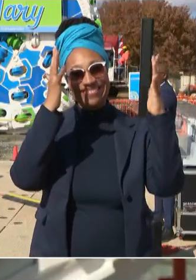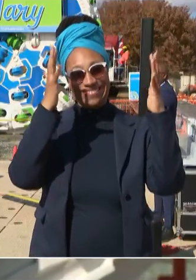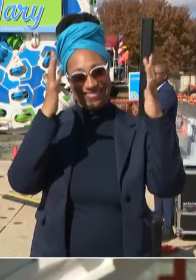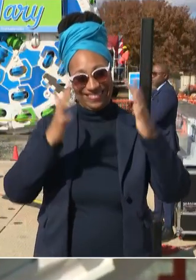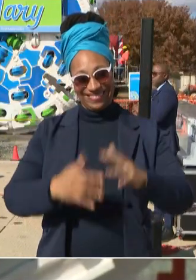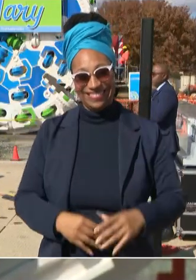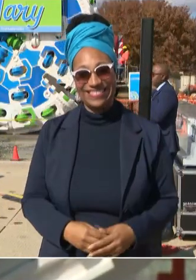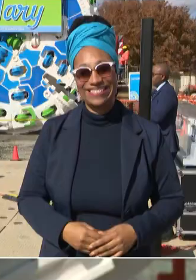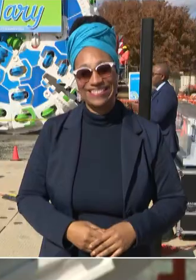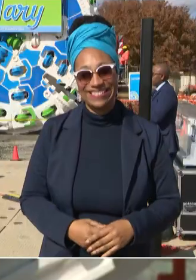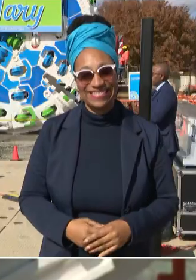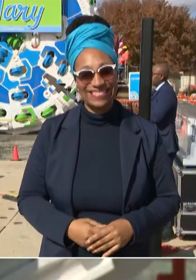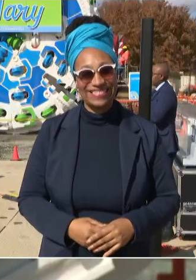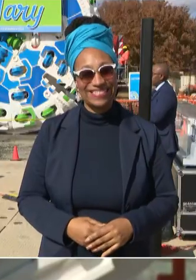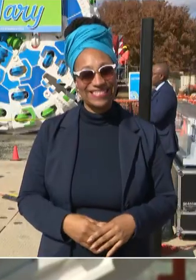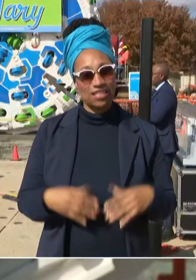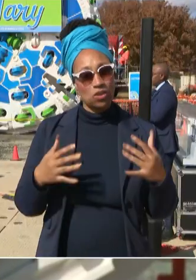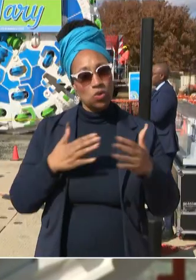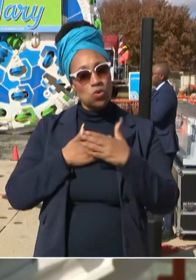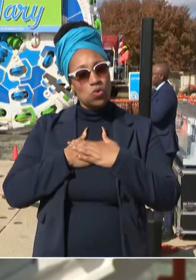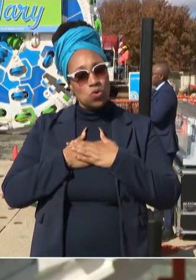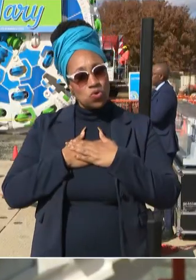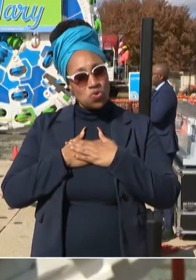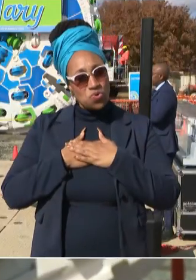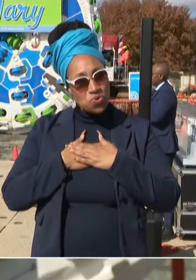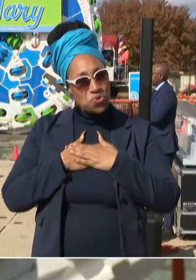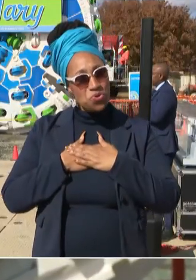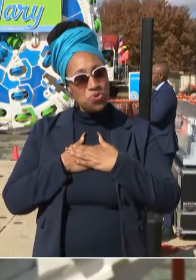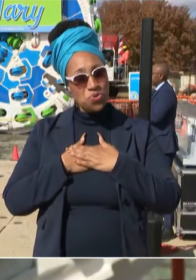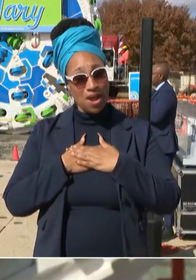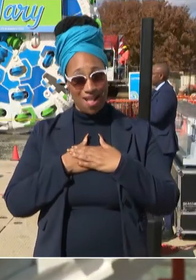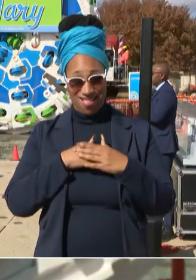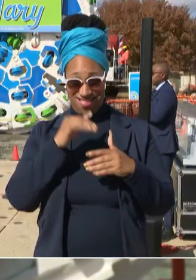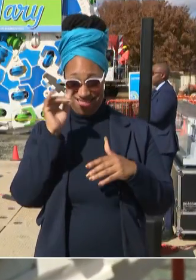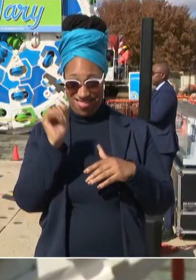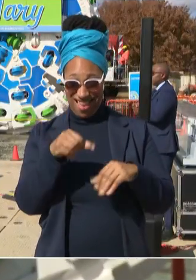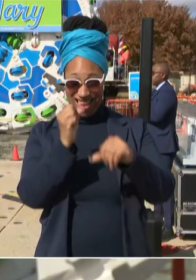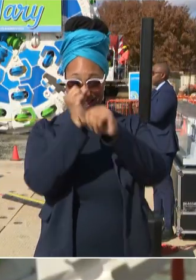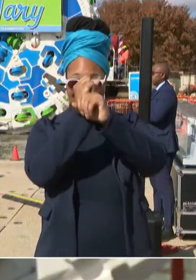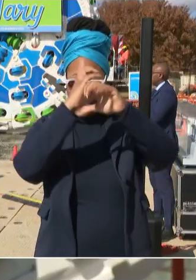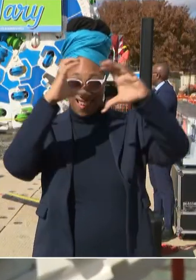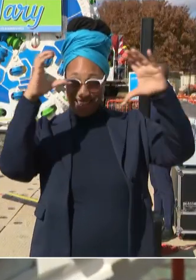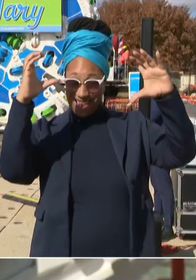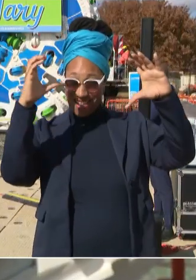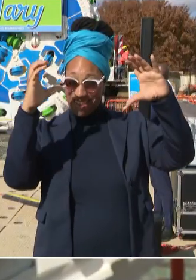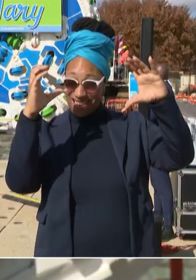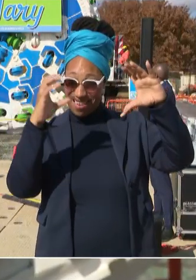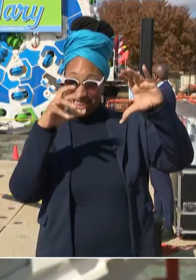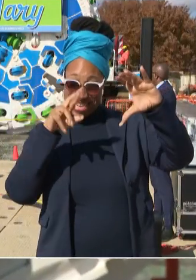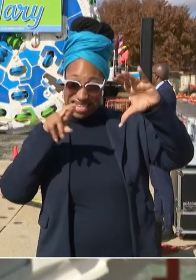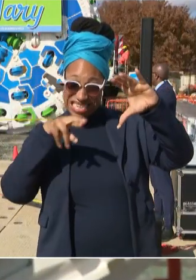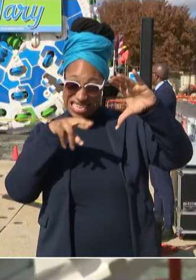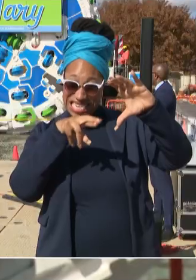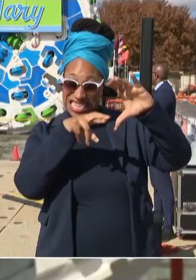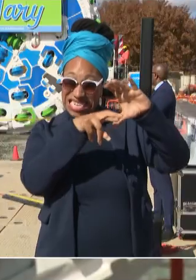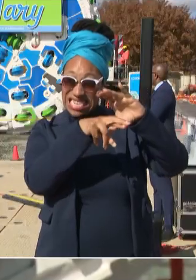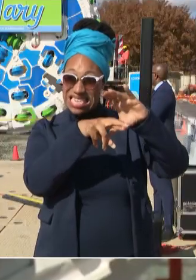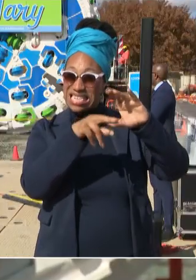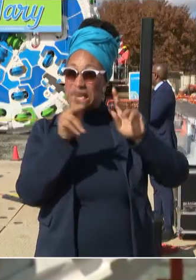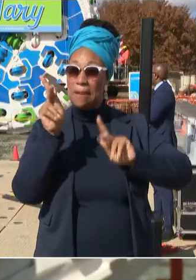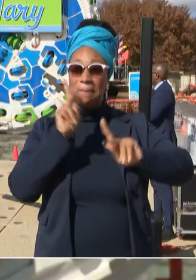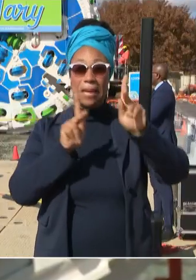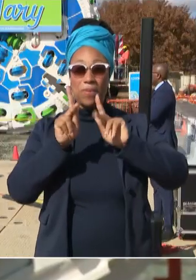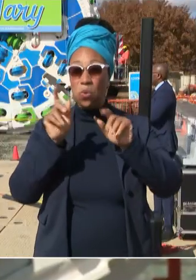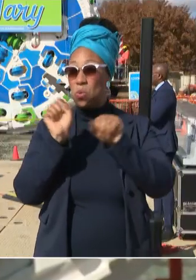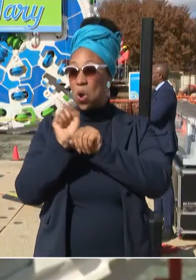Adhering to a long tradition amongst miners, we will bless Mary for the safety and well-being of the workers assisting her